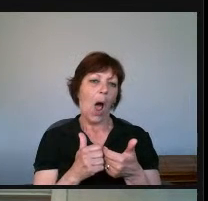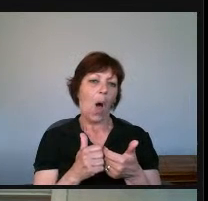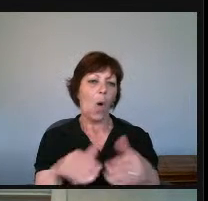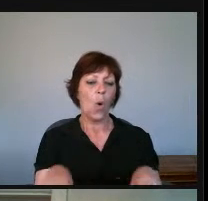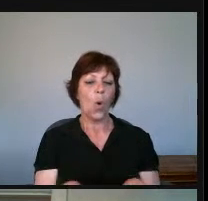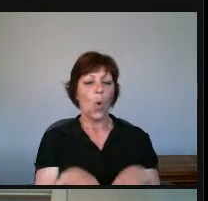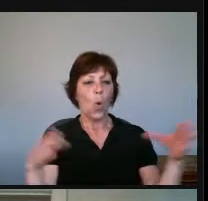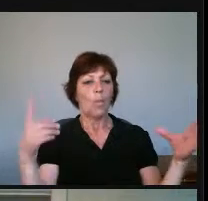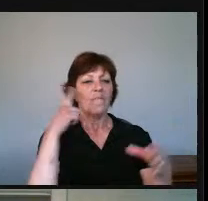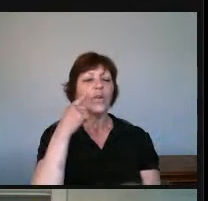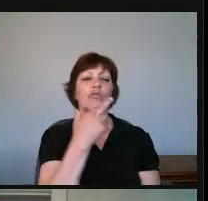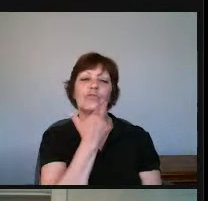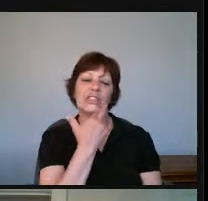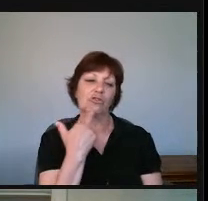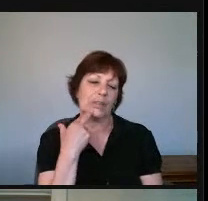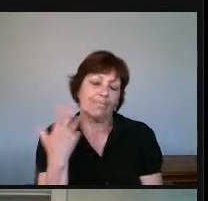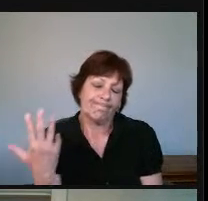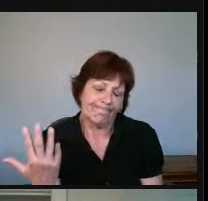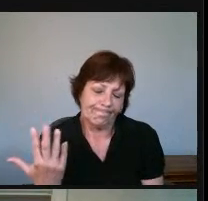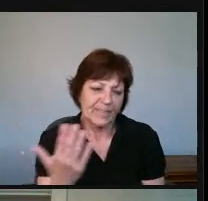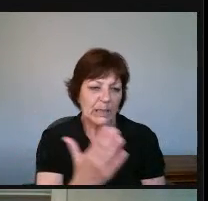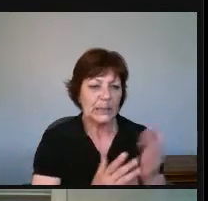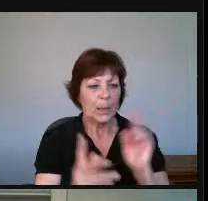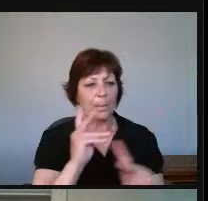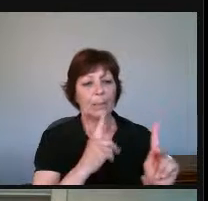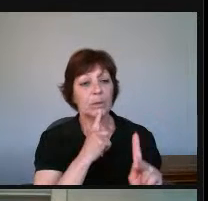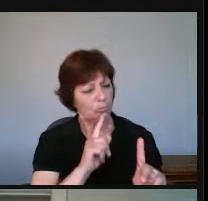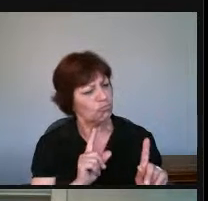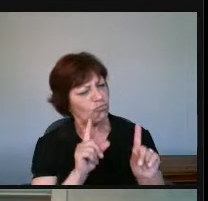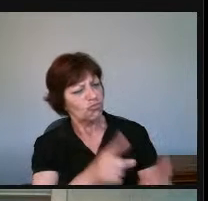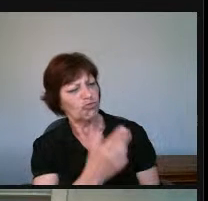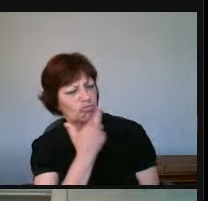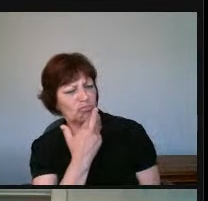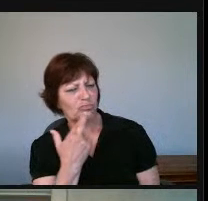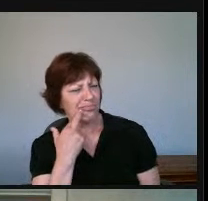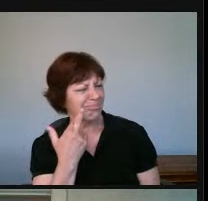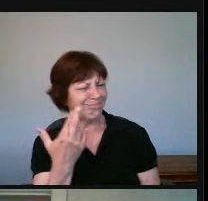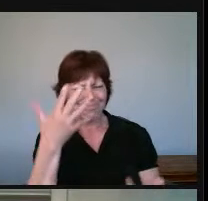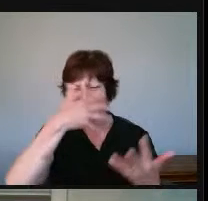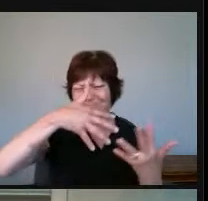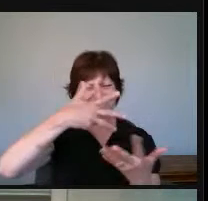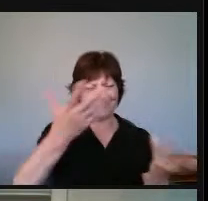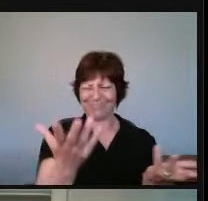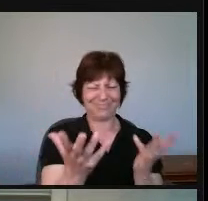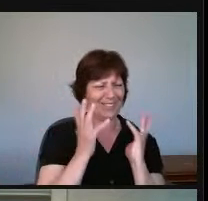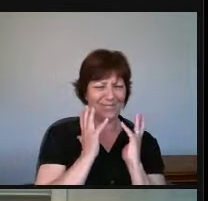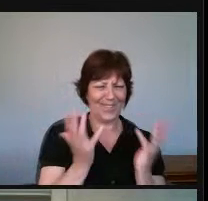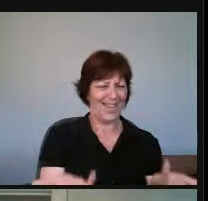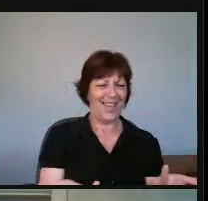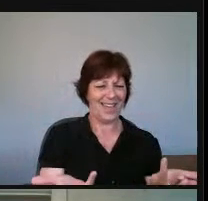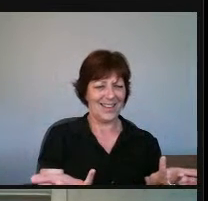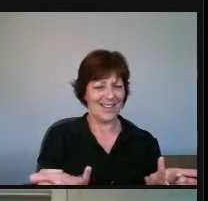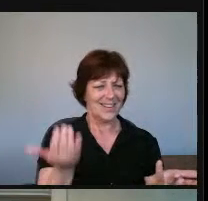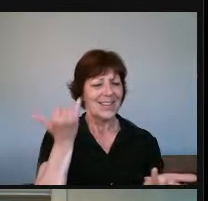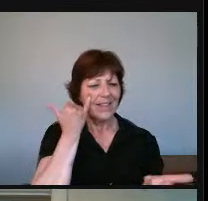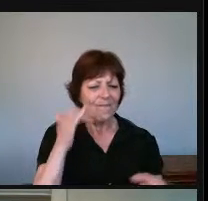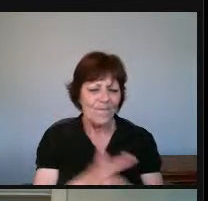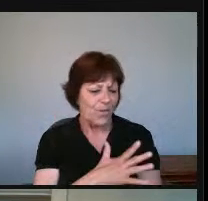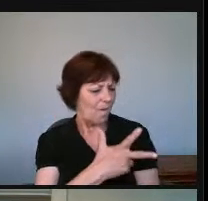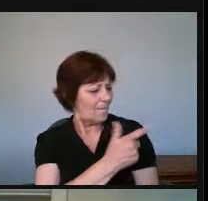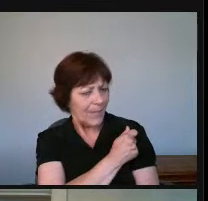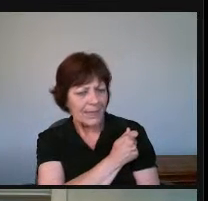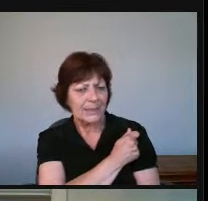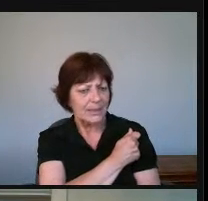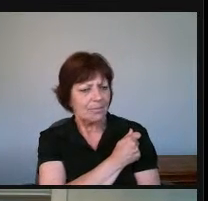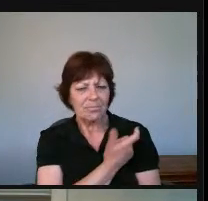restaurant. Some people are saying going to restaurants, it's well ventilated, and if you're fully vaccinated